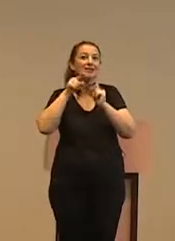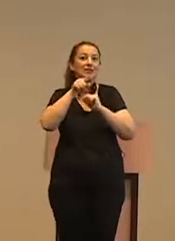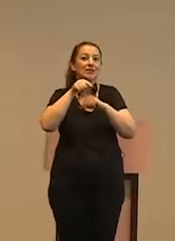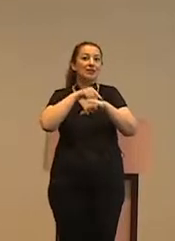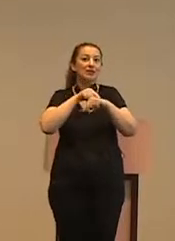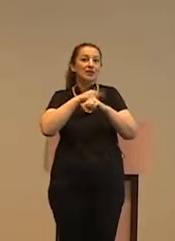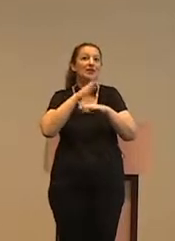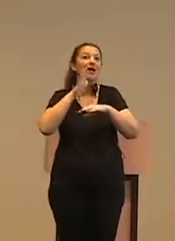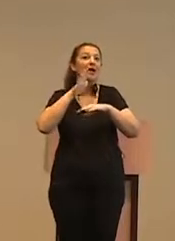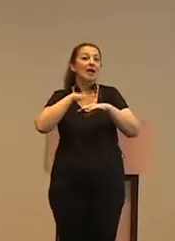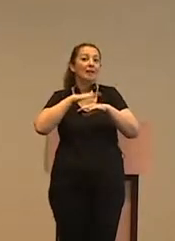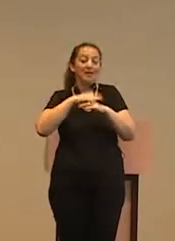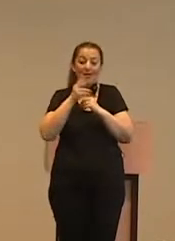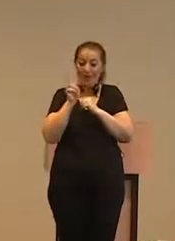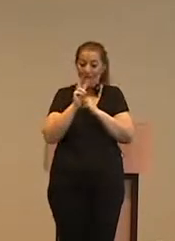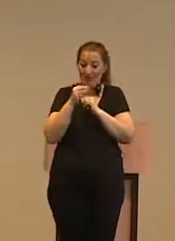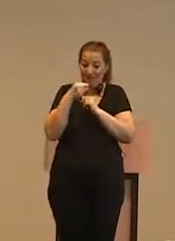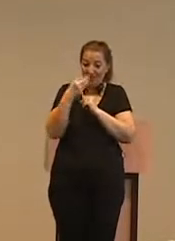communities